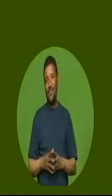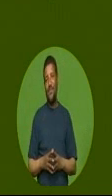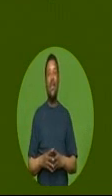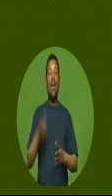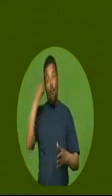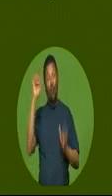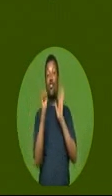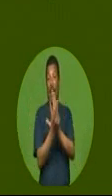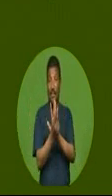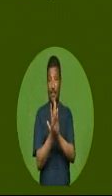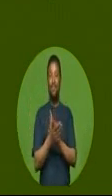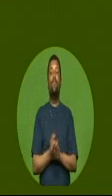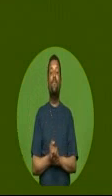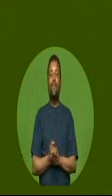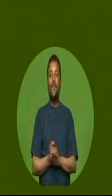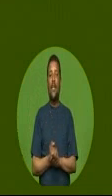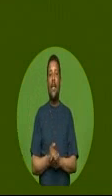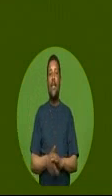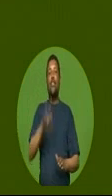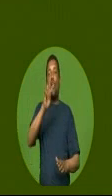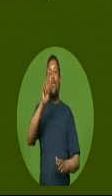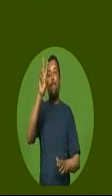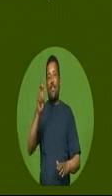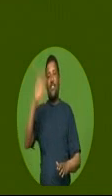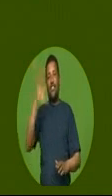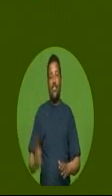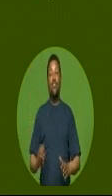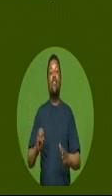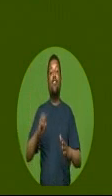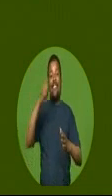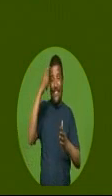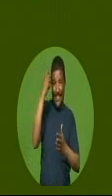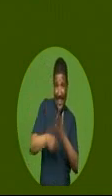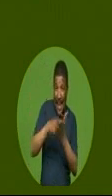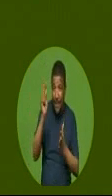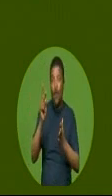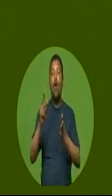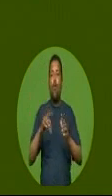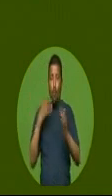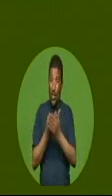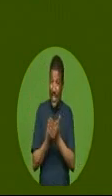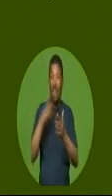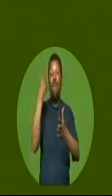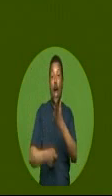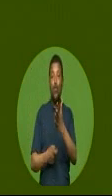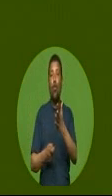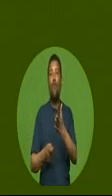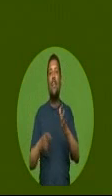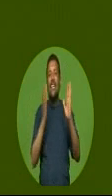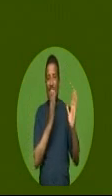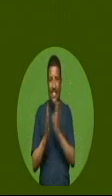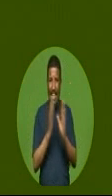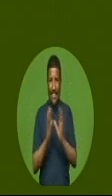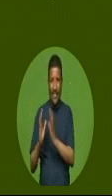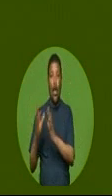For instance, a 20% tariff on the monetary value of a set of